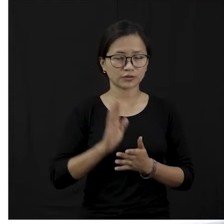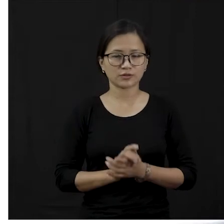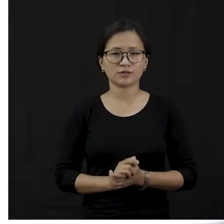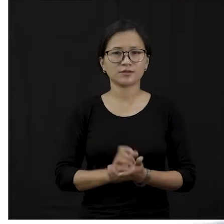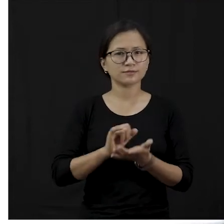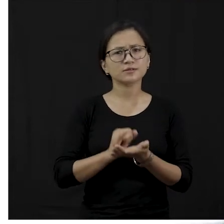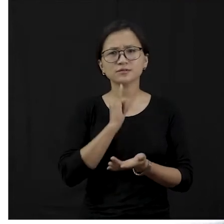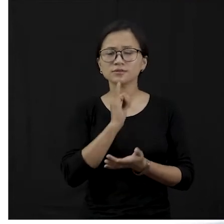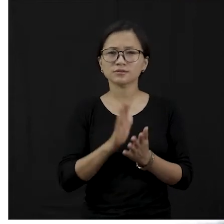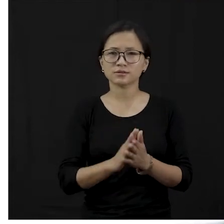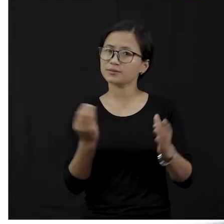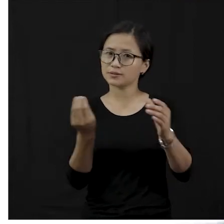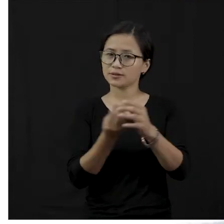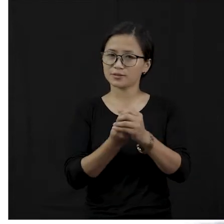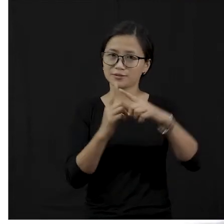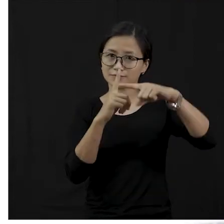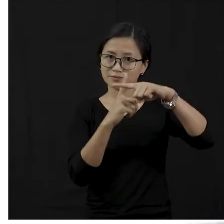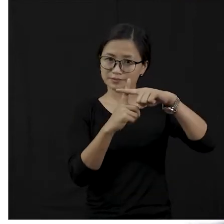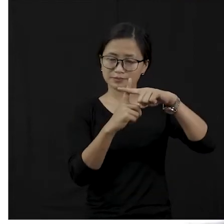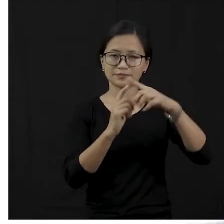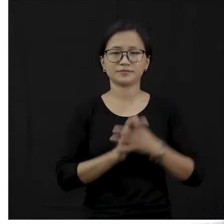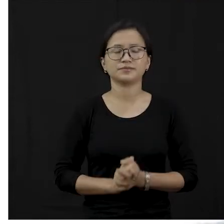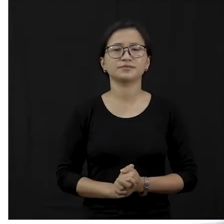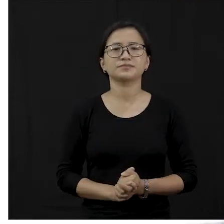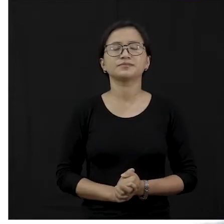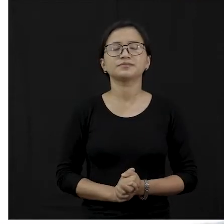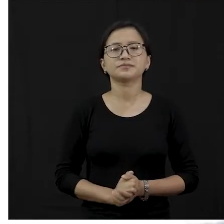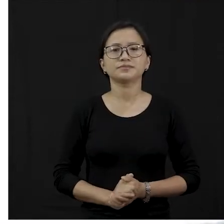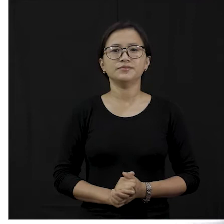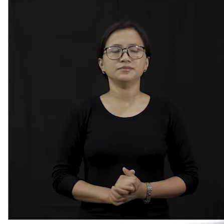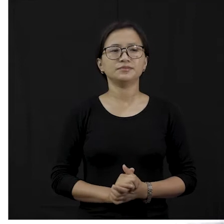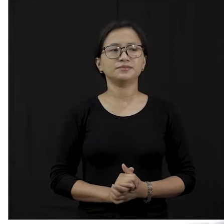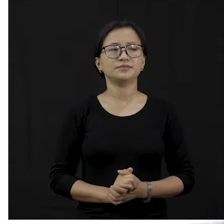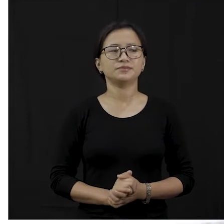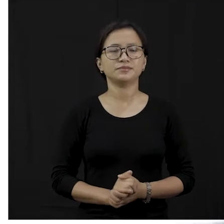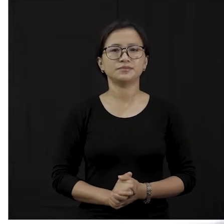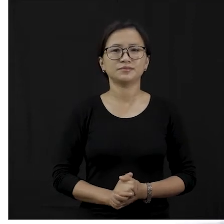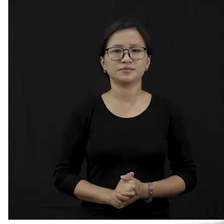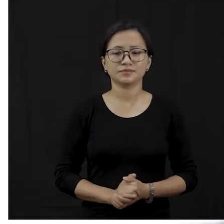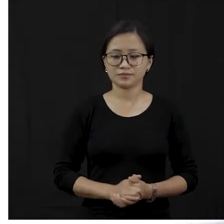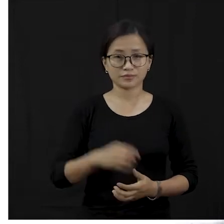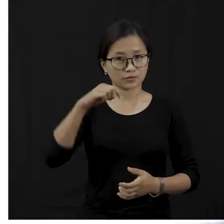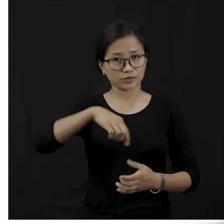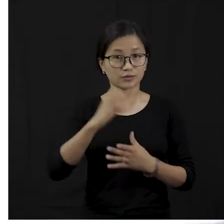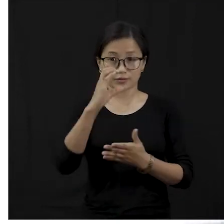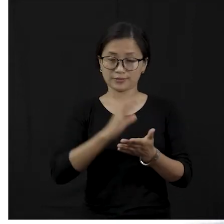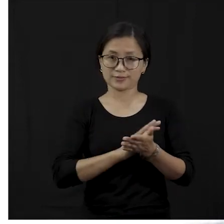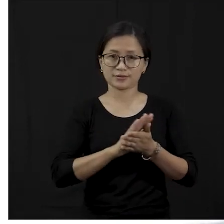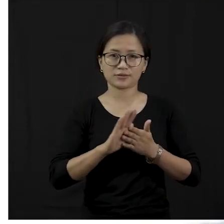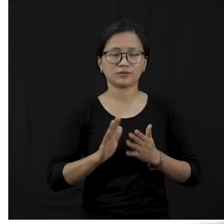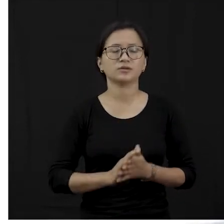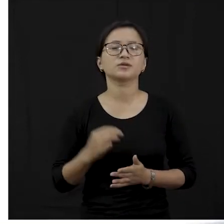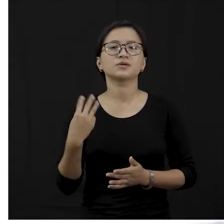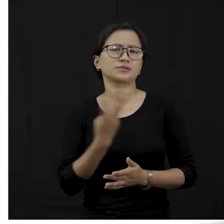that is about addition. Addition, chapter number 4. In this chapter,